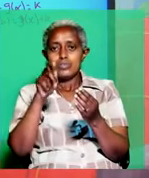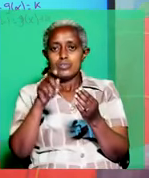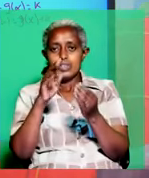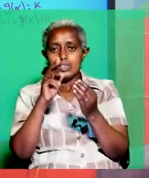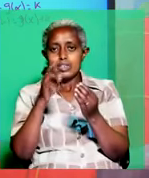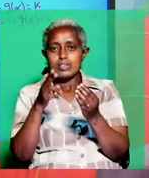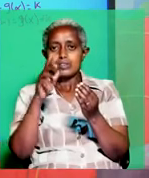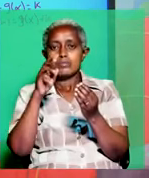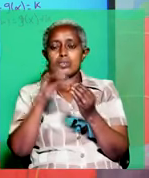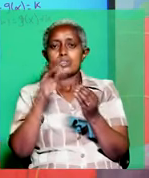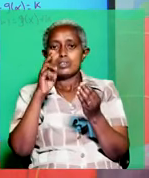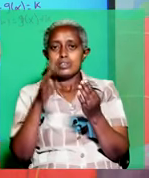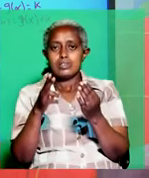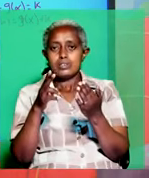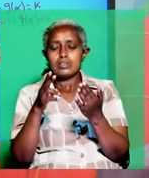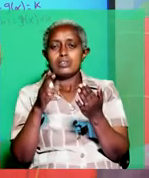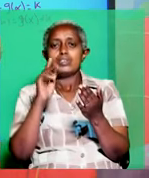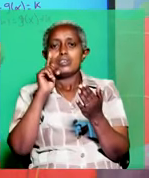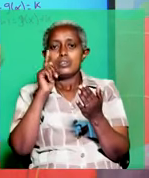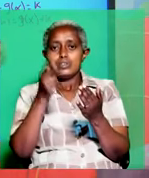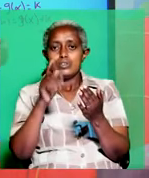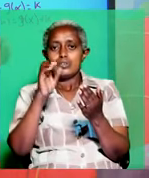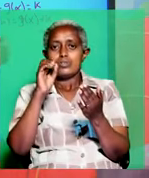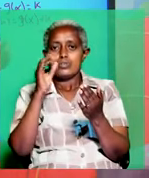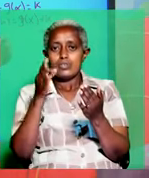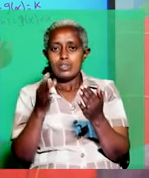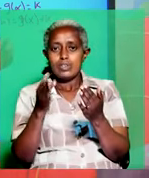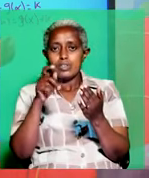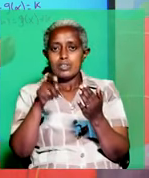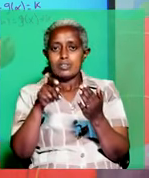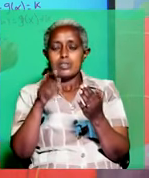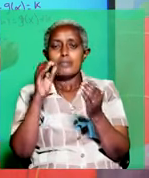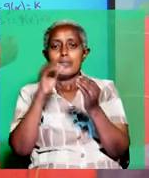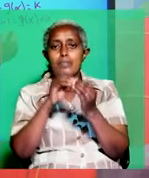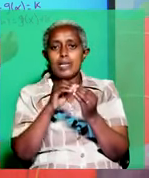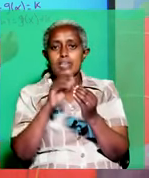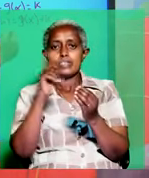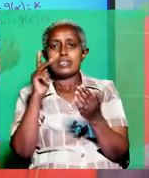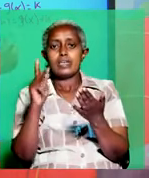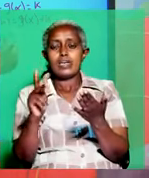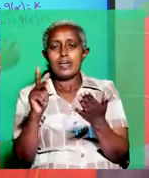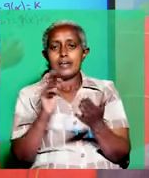is g of x plus k